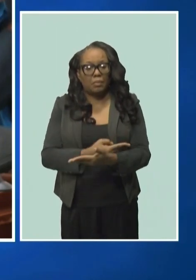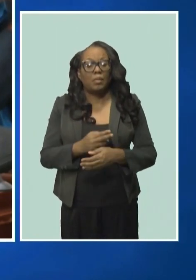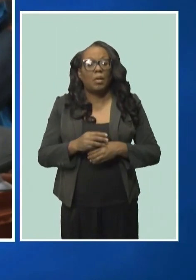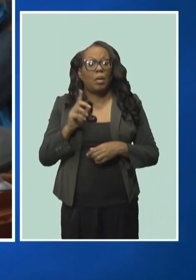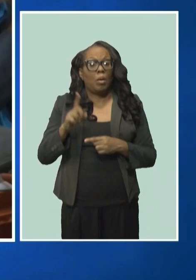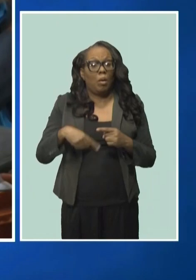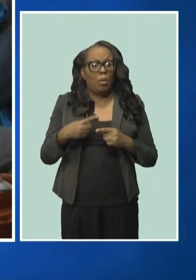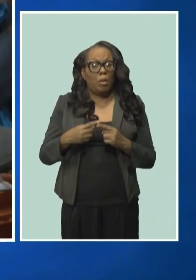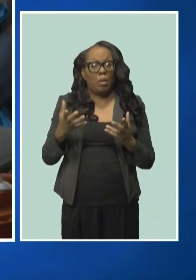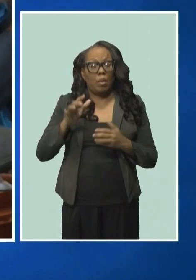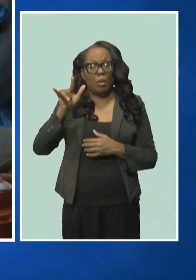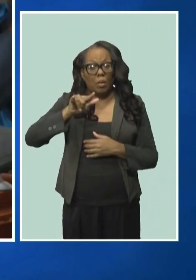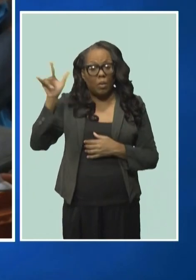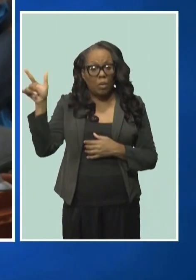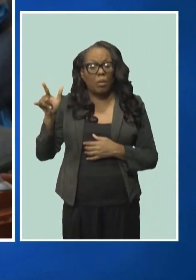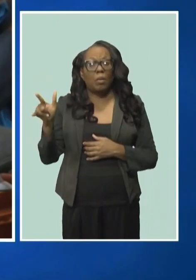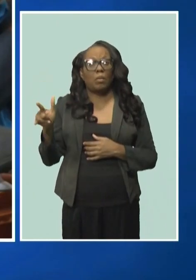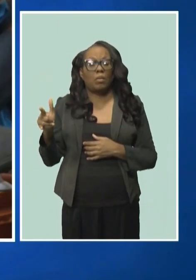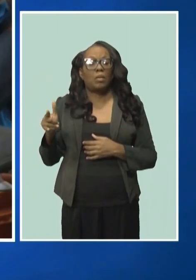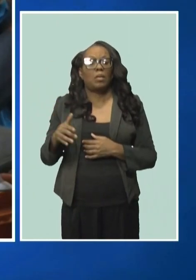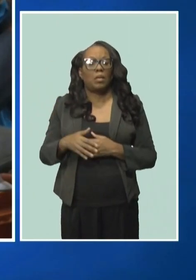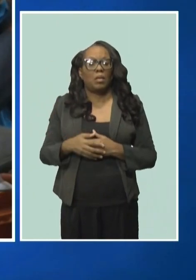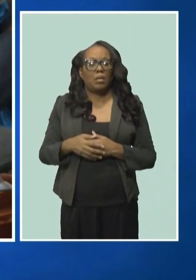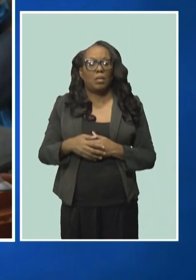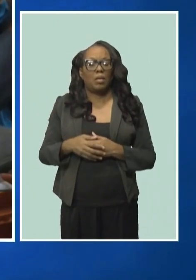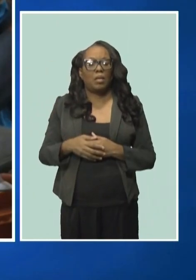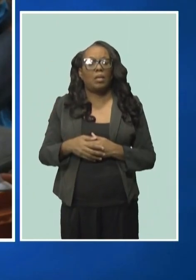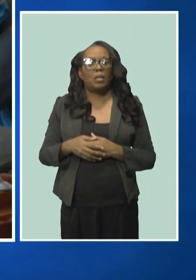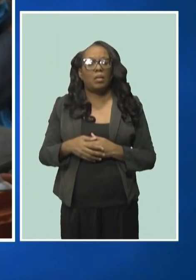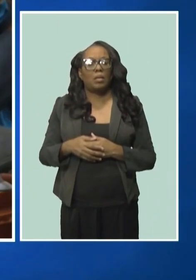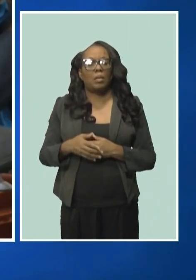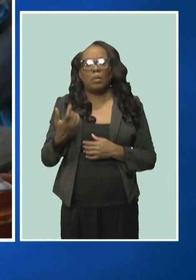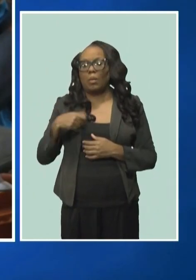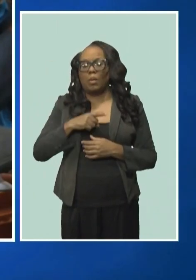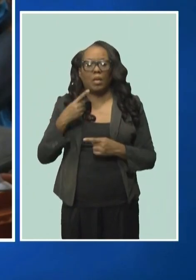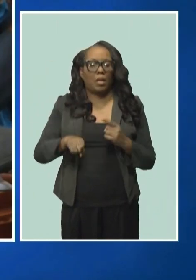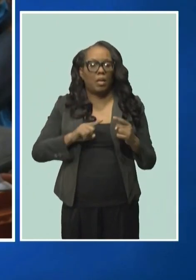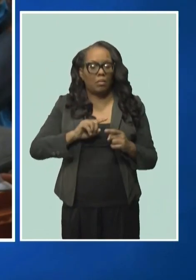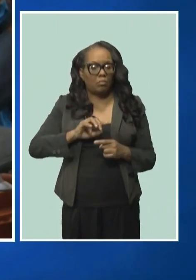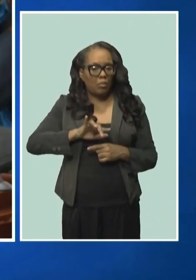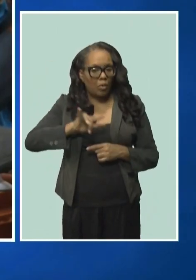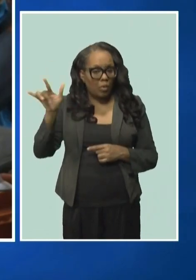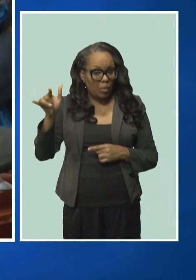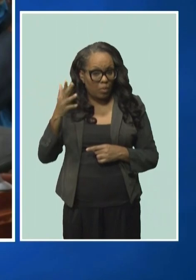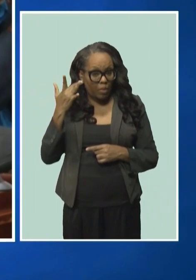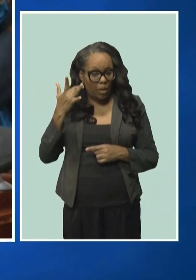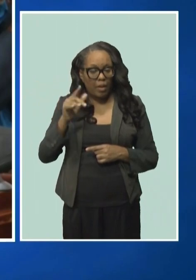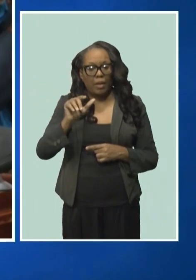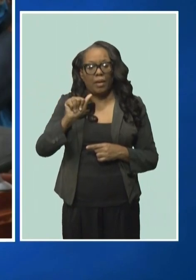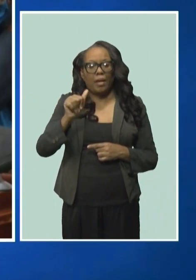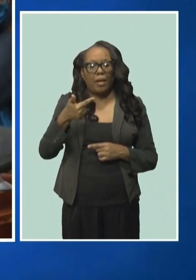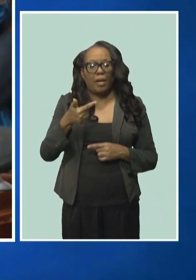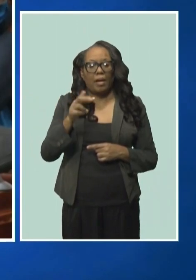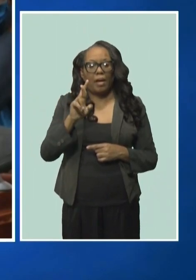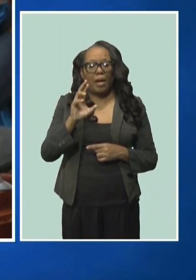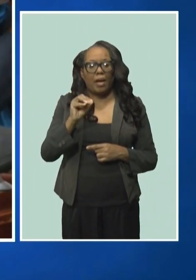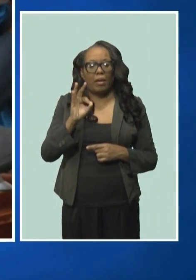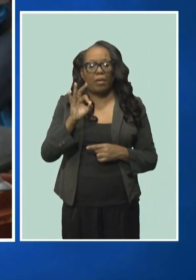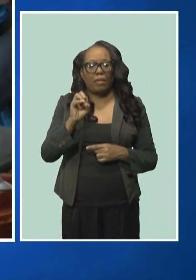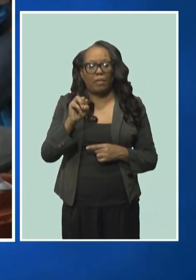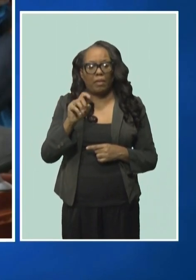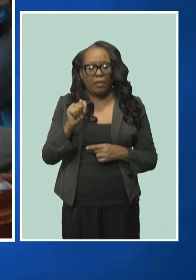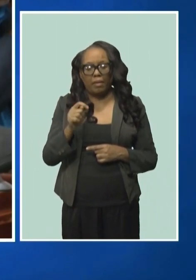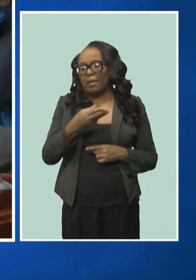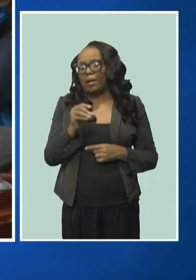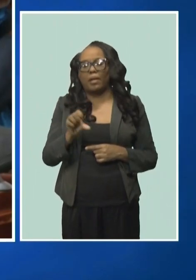going, it coincided with us doing ArgoFest, and then with us preparing for Caribbean Latin America